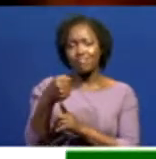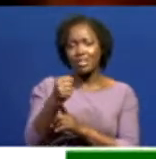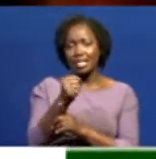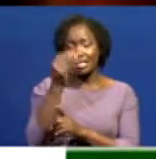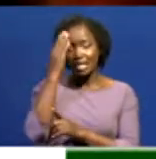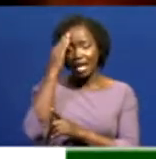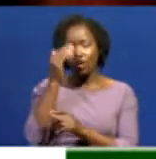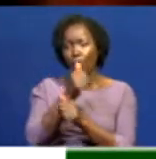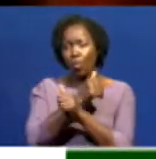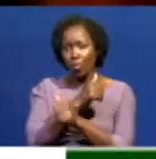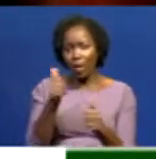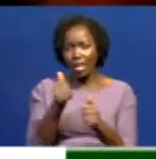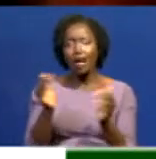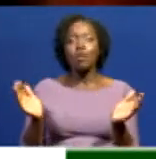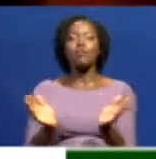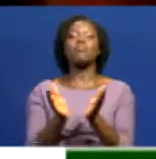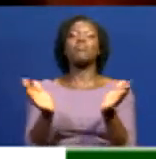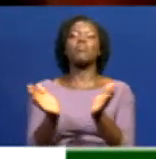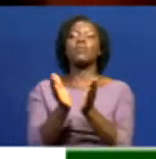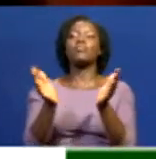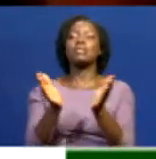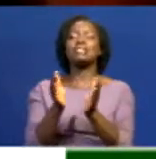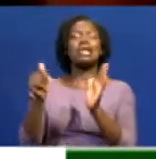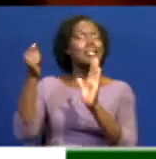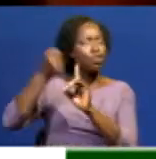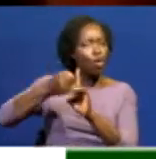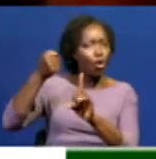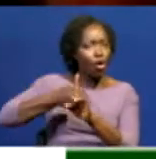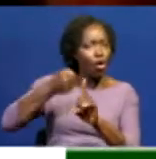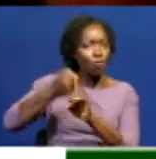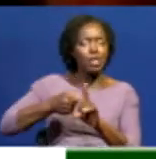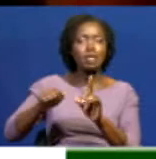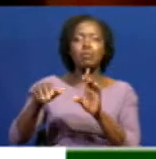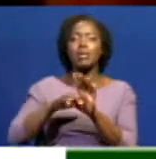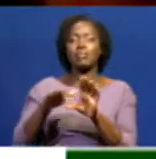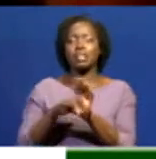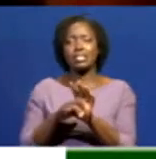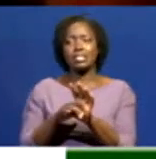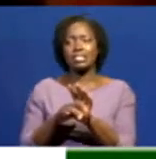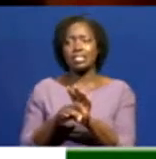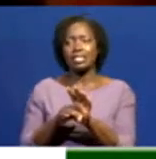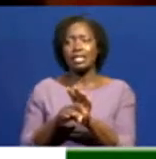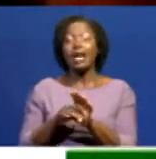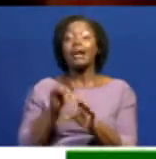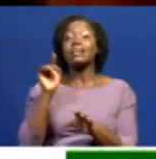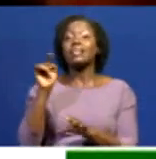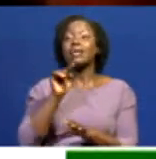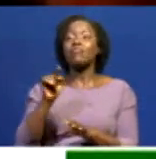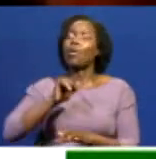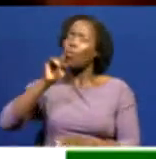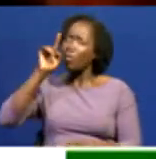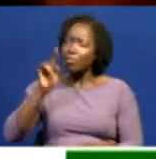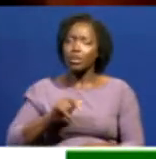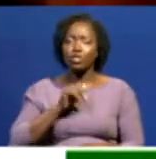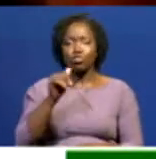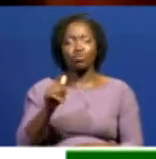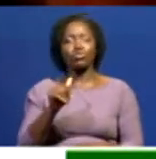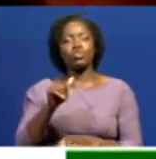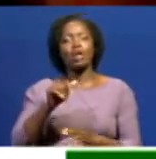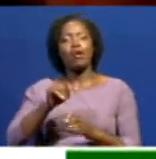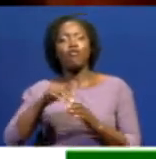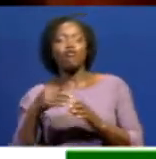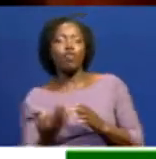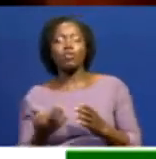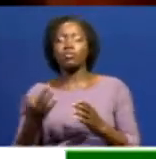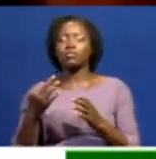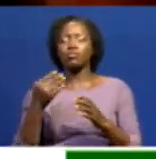know are already mobilizing and lobbying members. Therefore, Honorable Speaker, we must not fall prey to